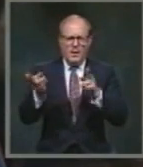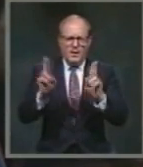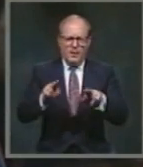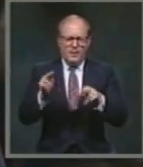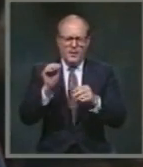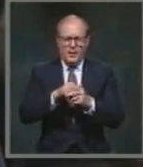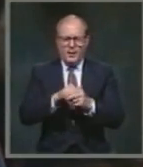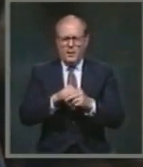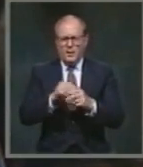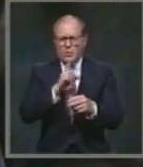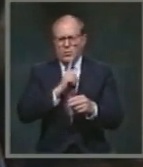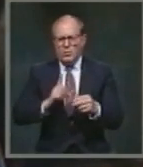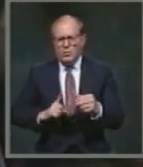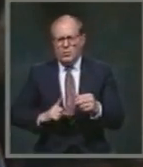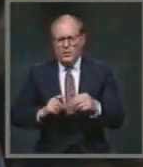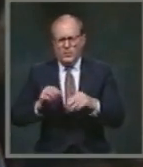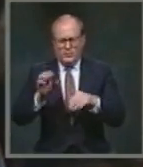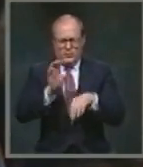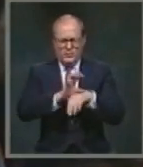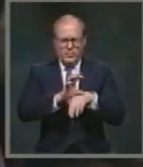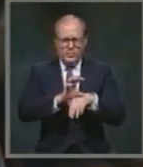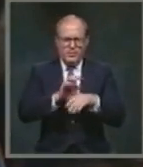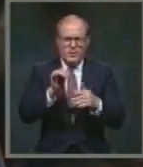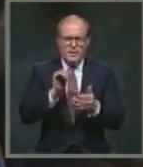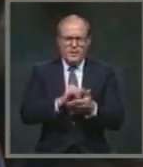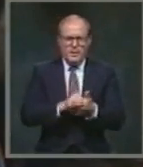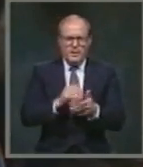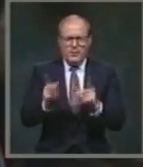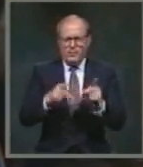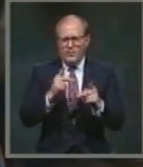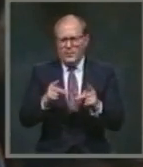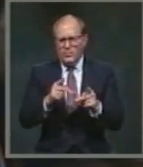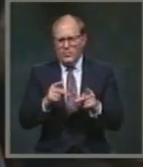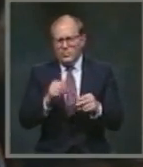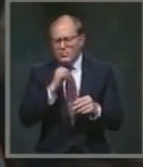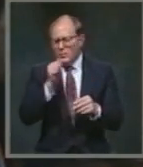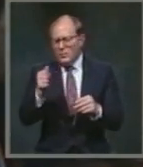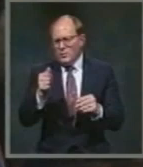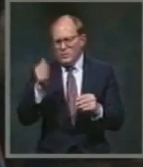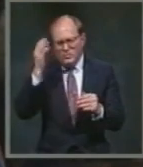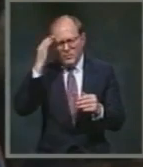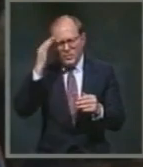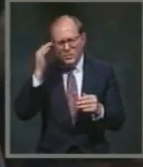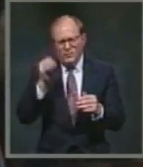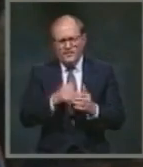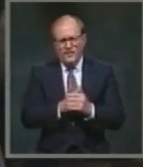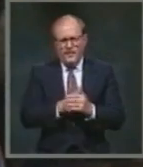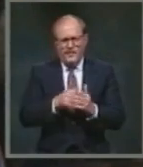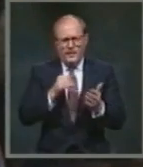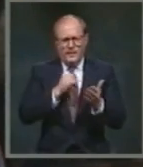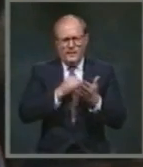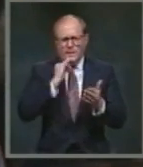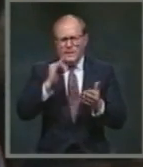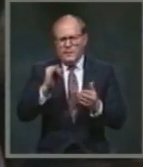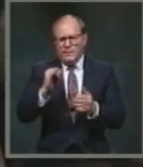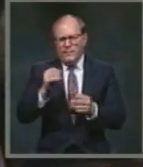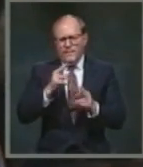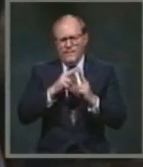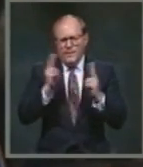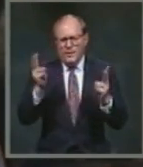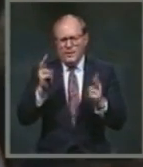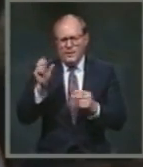omitted altogether, it's so perverted it's unrecognizable. It really isn't very entertaining. It's a rather solemn thing,